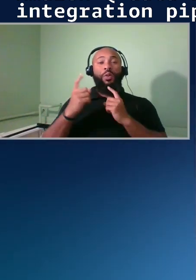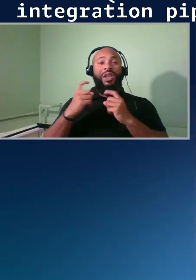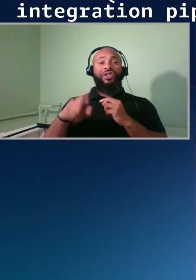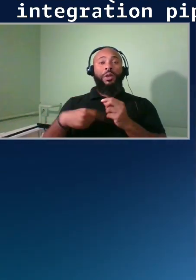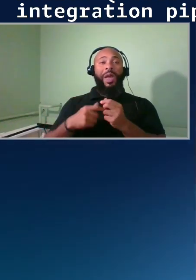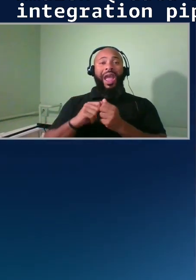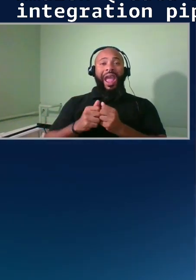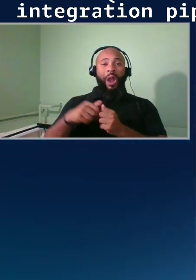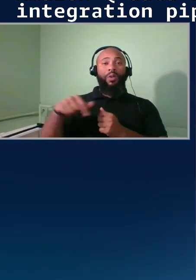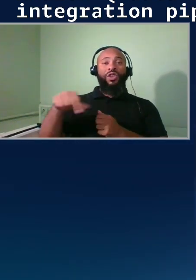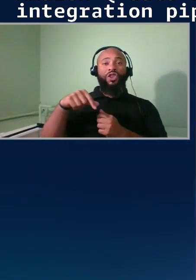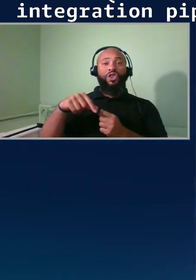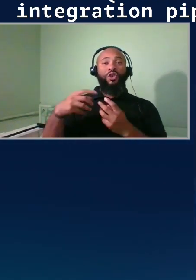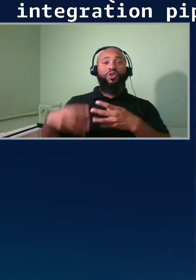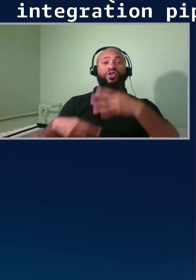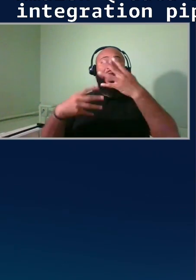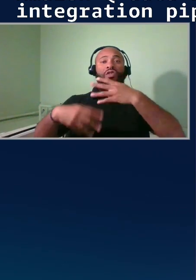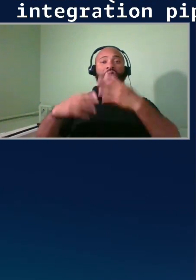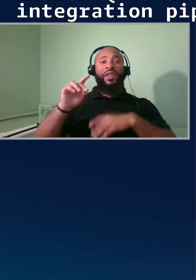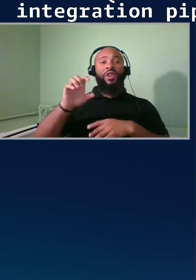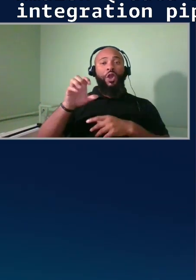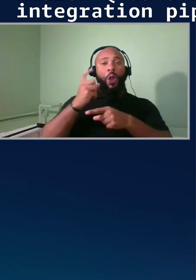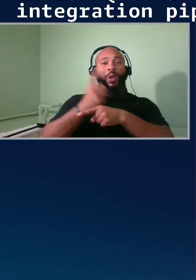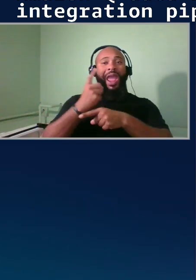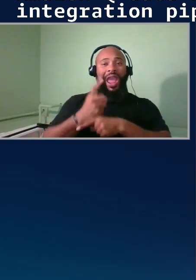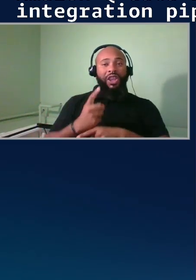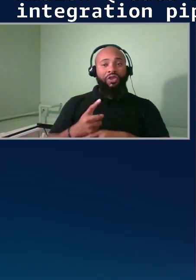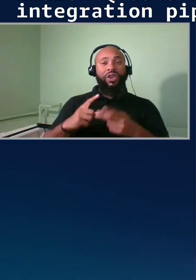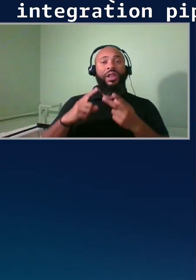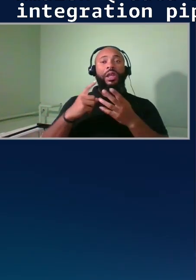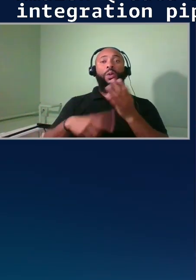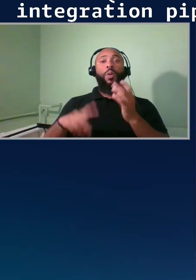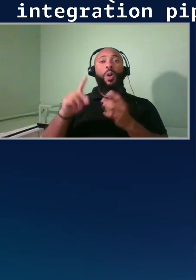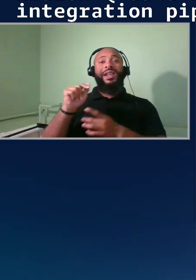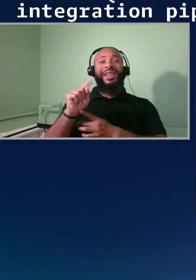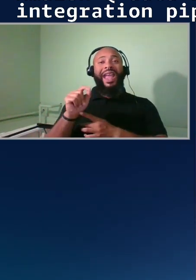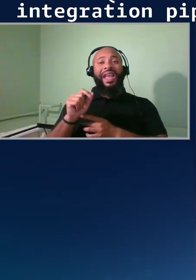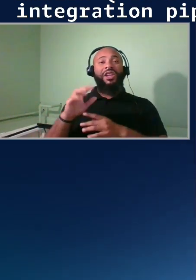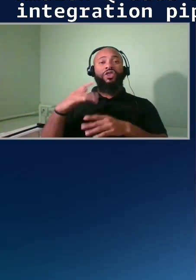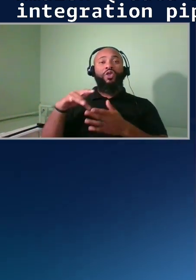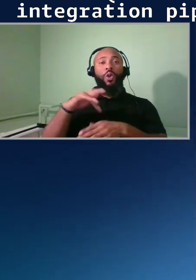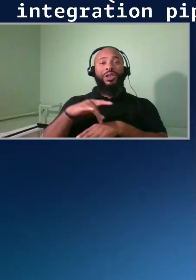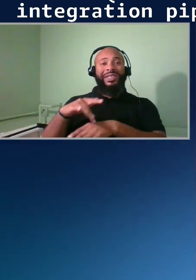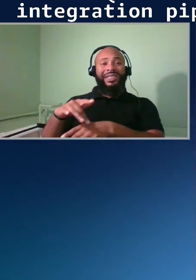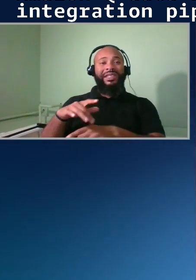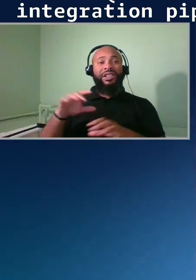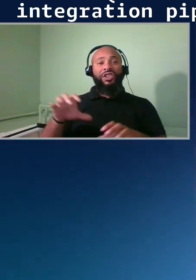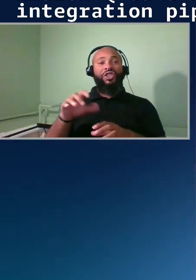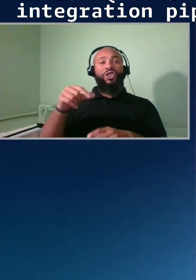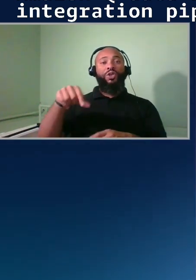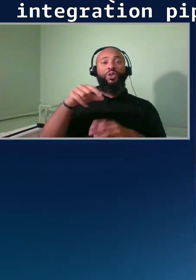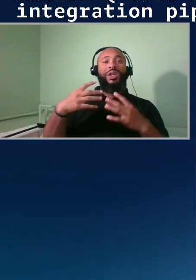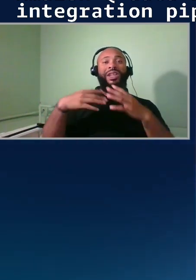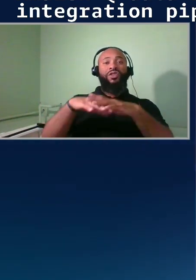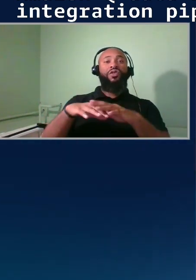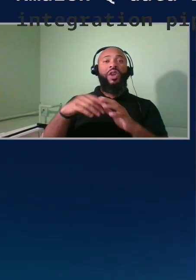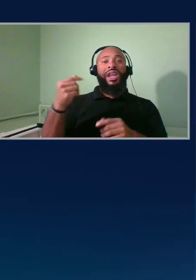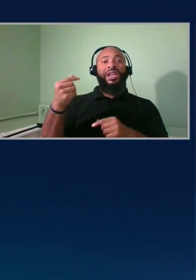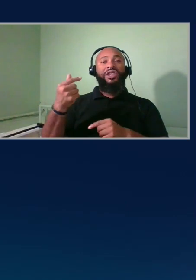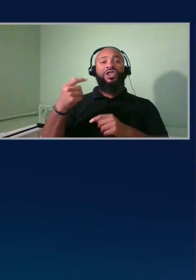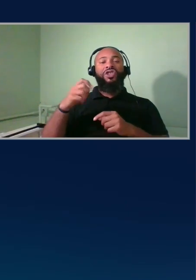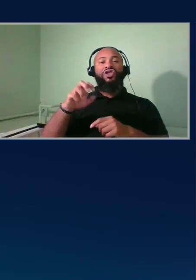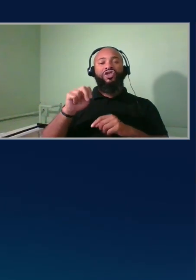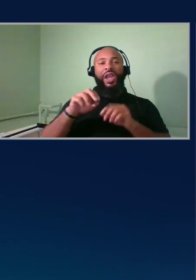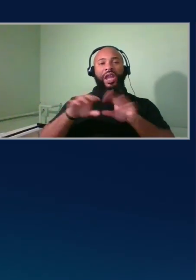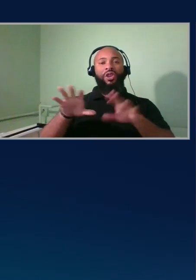code accurately? What data sources does Q data integration generate code for? And something that you and I were talking about before we went live,